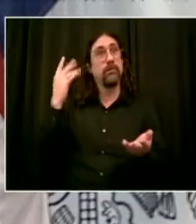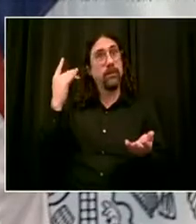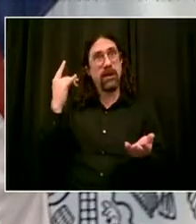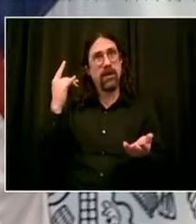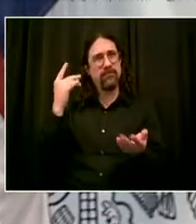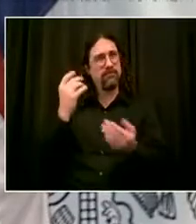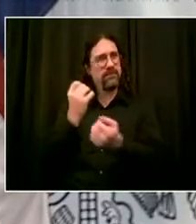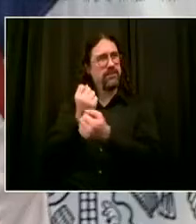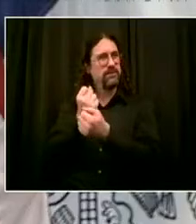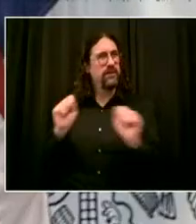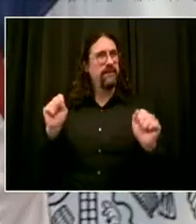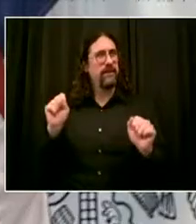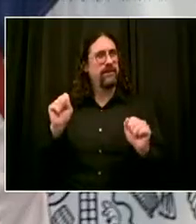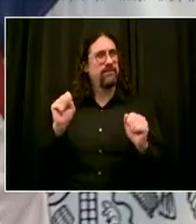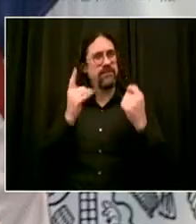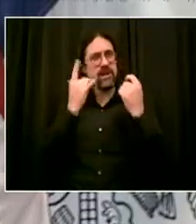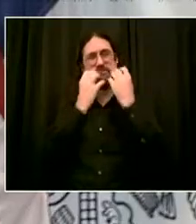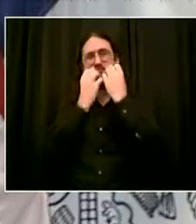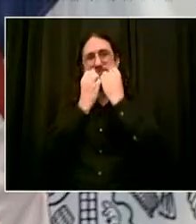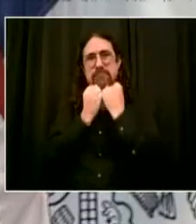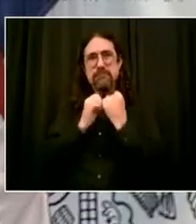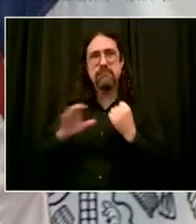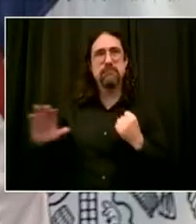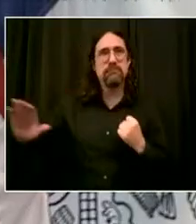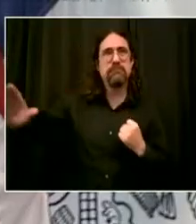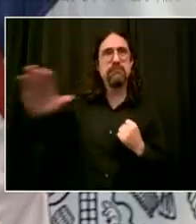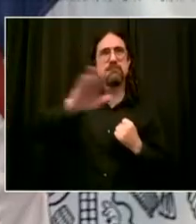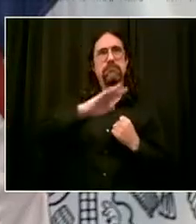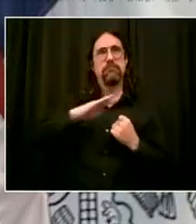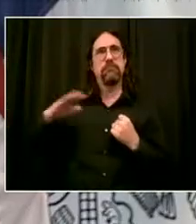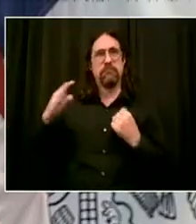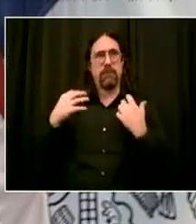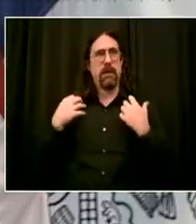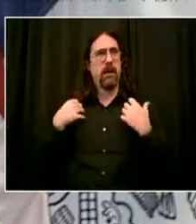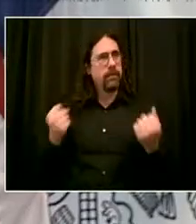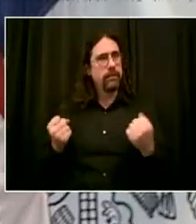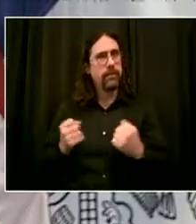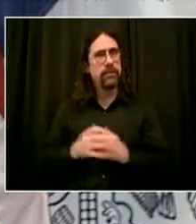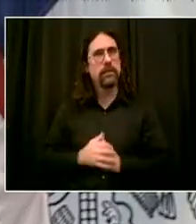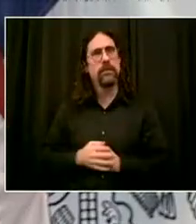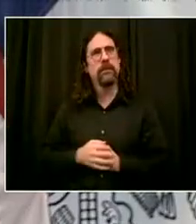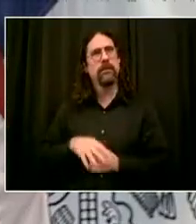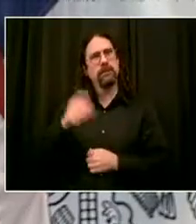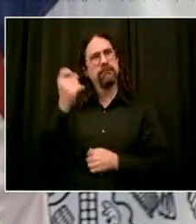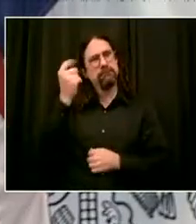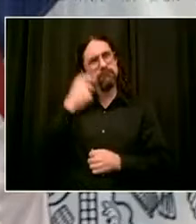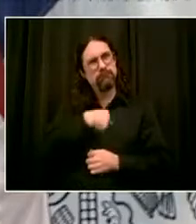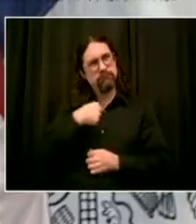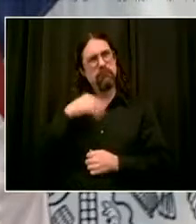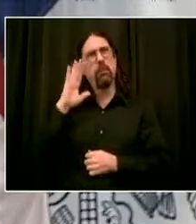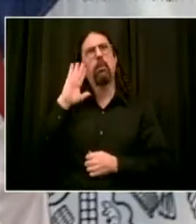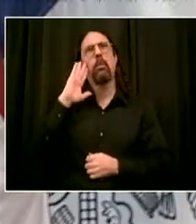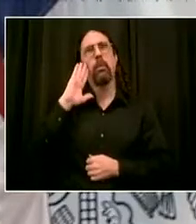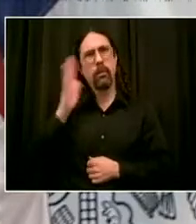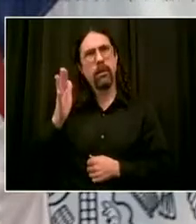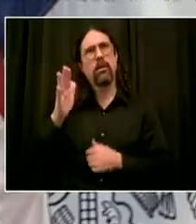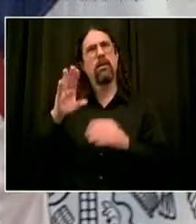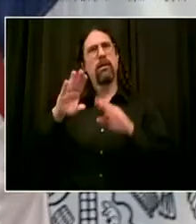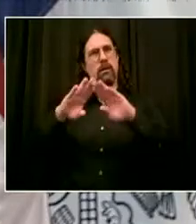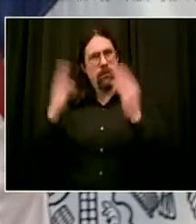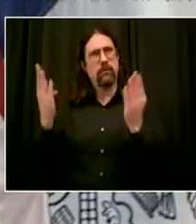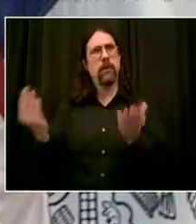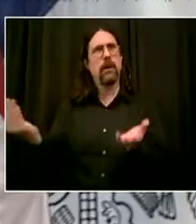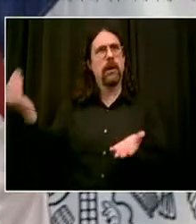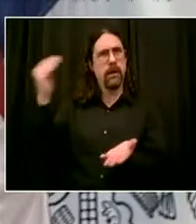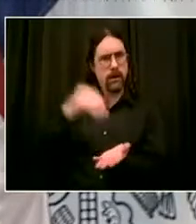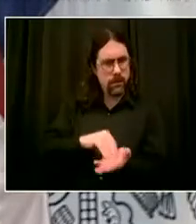so we need to reference all those facts and remember what we're capable of as New Yorkers and how that's going to move us